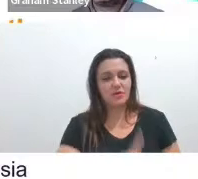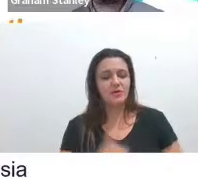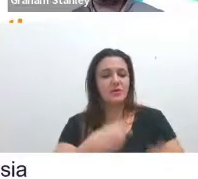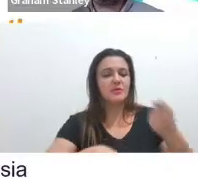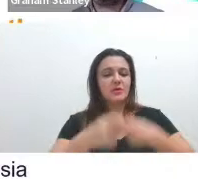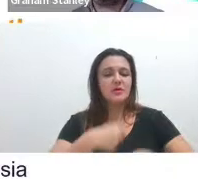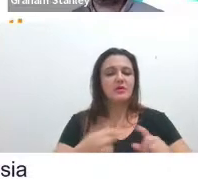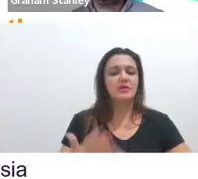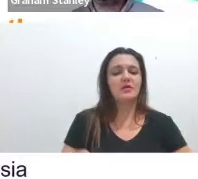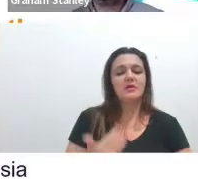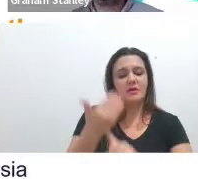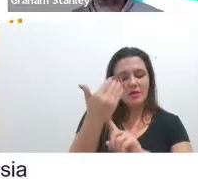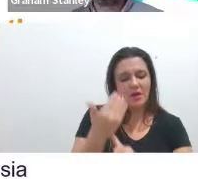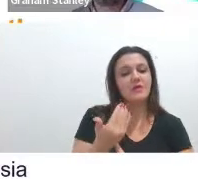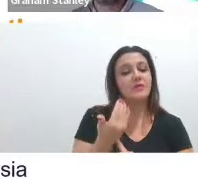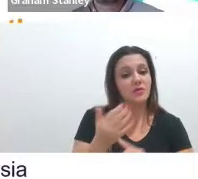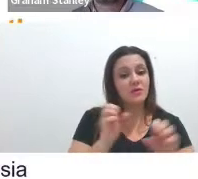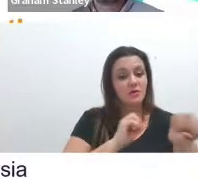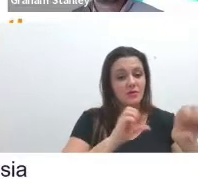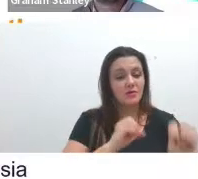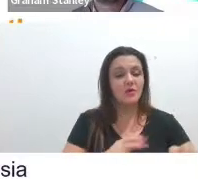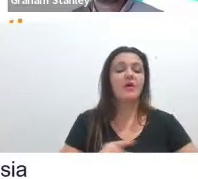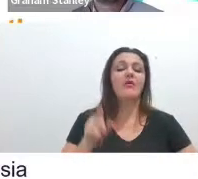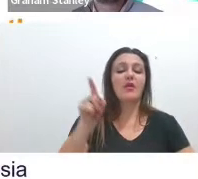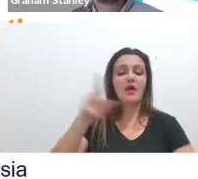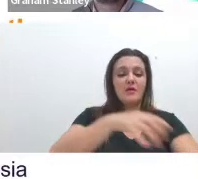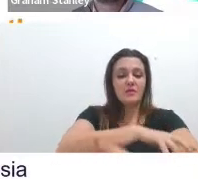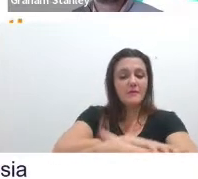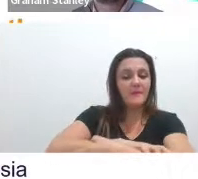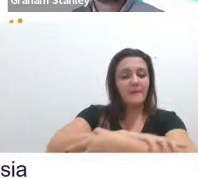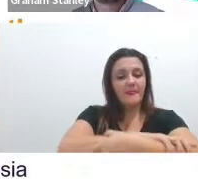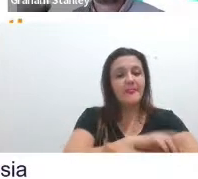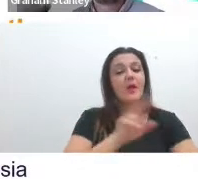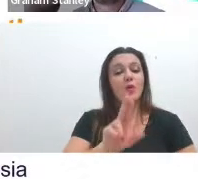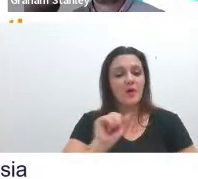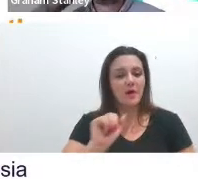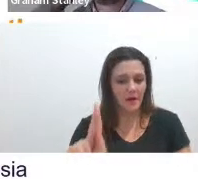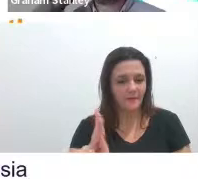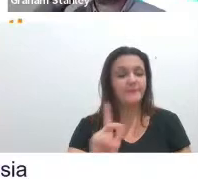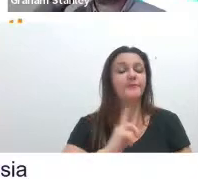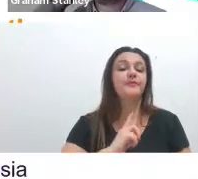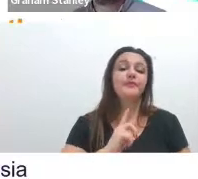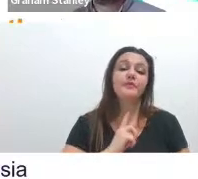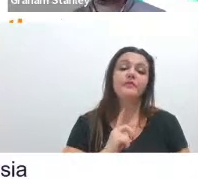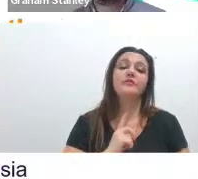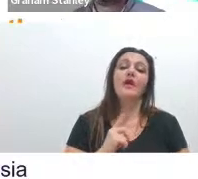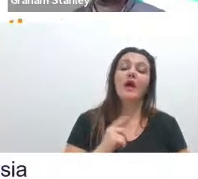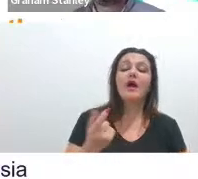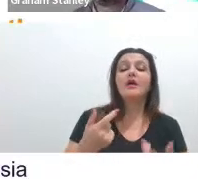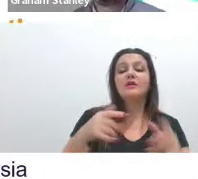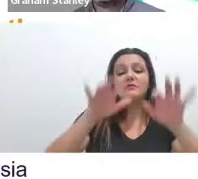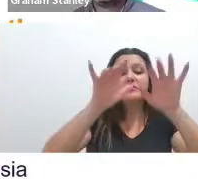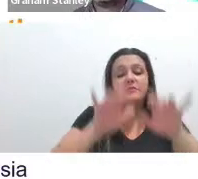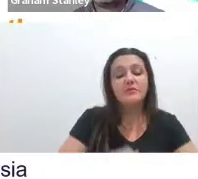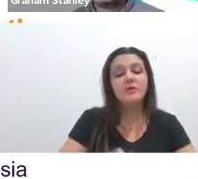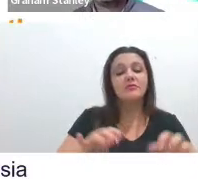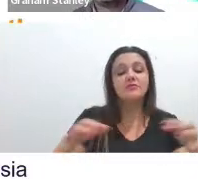for ELT, it's important for the major providers to be involved so they can influence any ethical and societal effects.